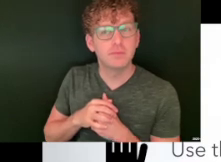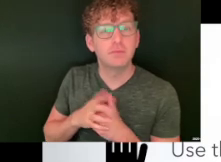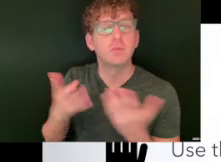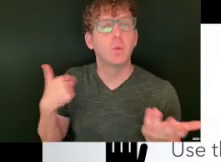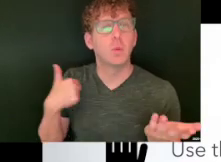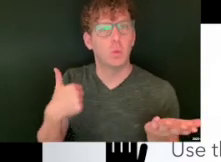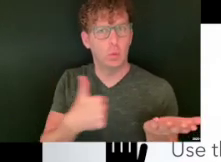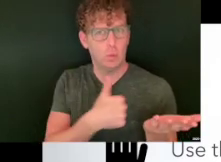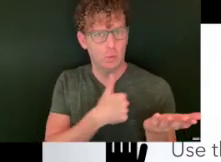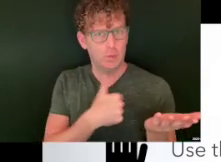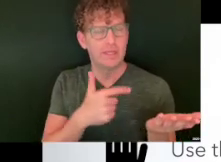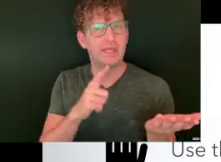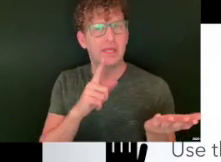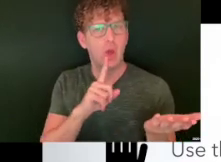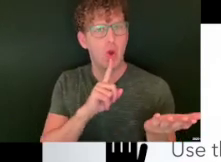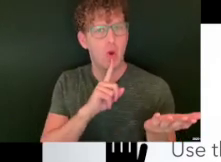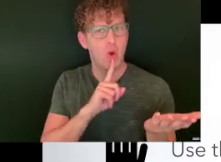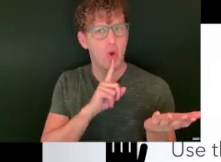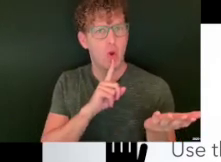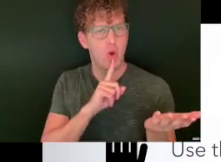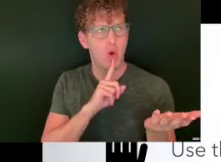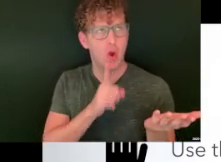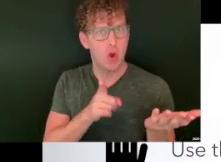Okay, no emails at this time.